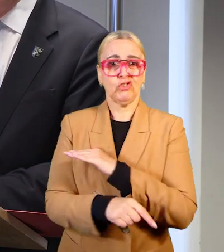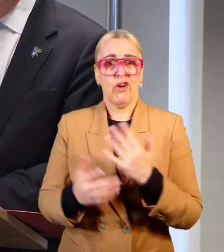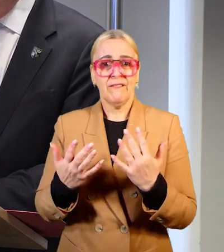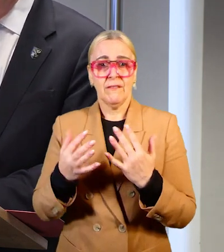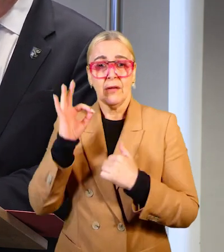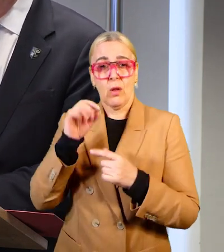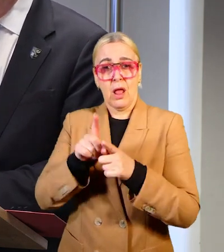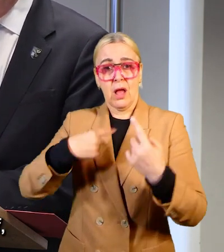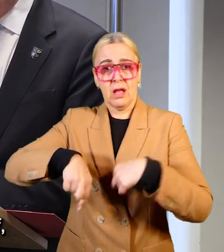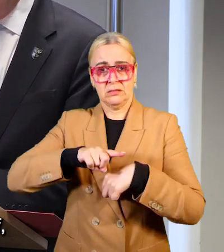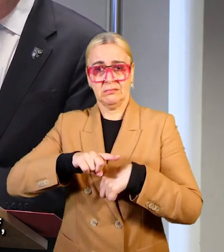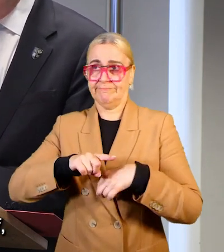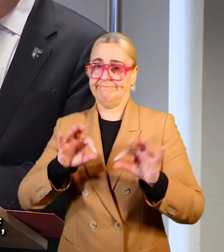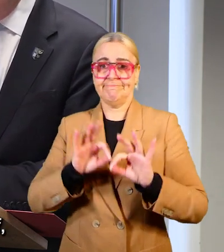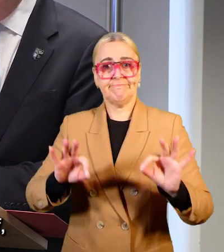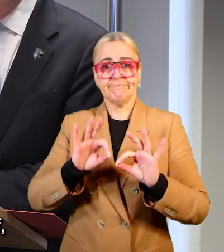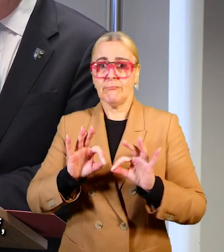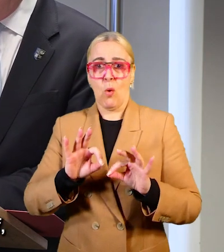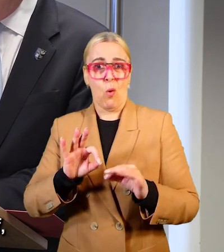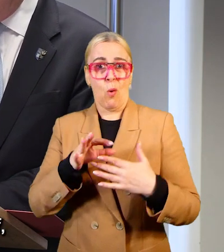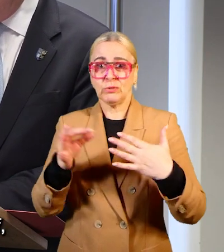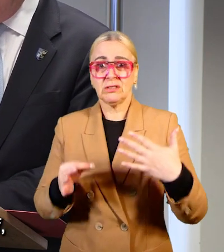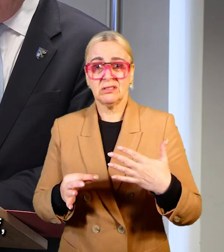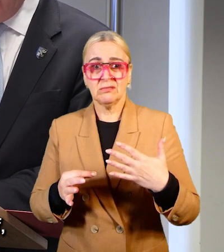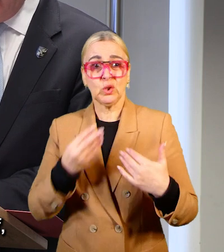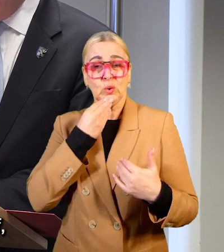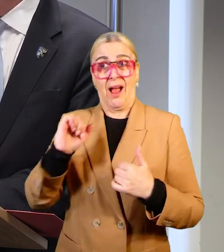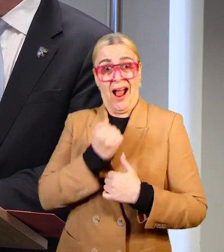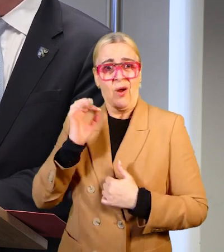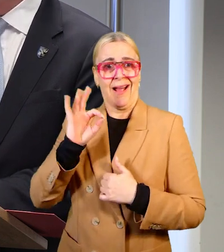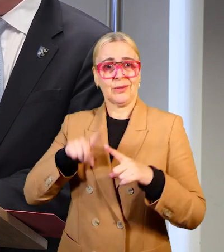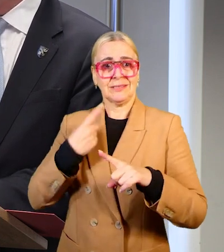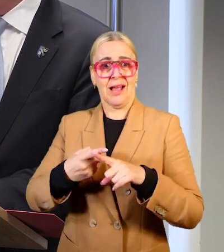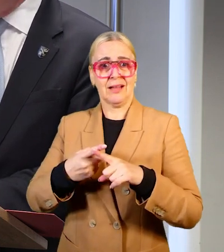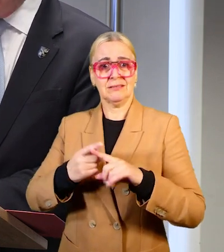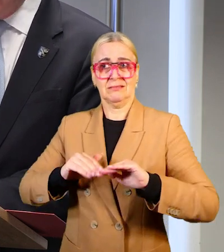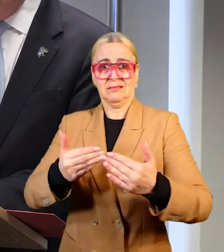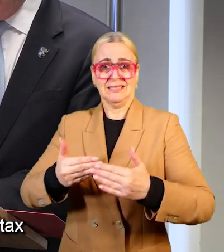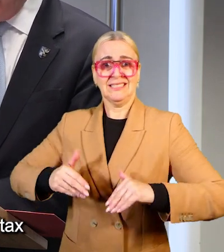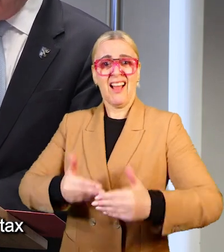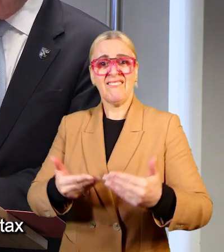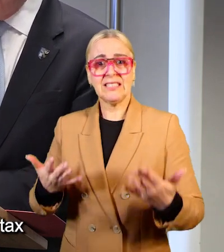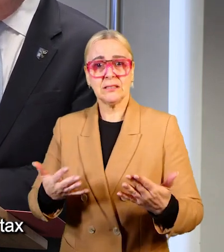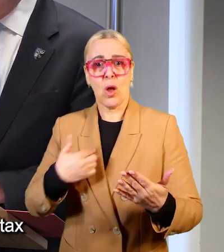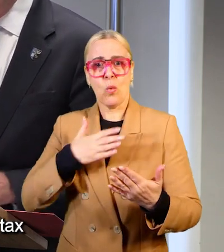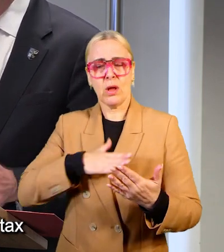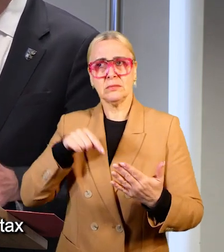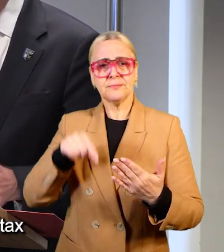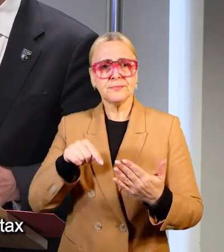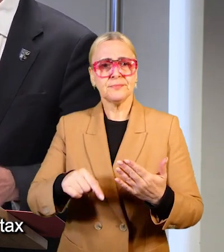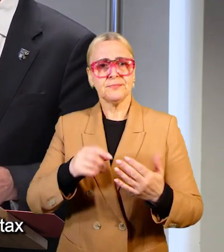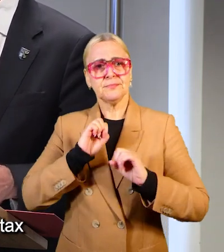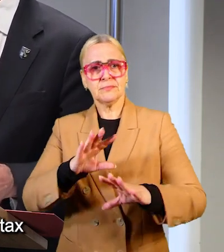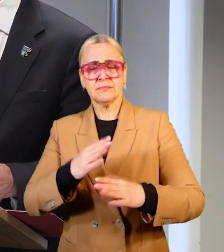that will ultimately leave people up and down the country worse off. And councils like us, with no option but to use